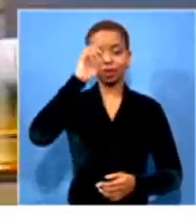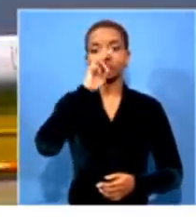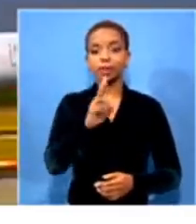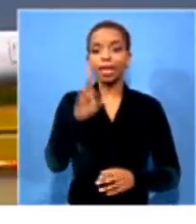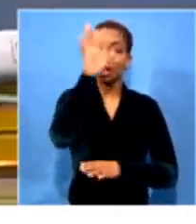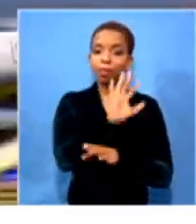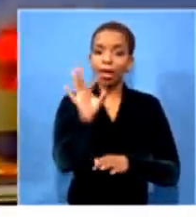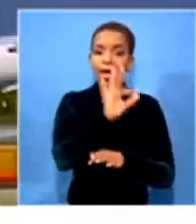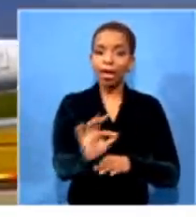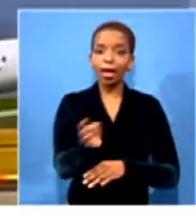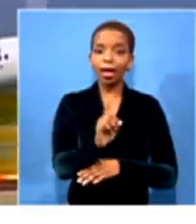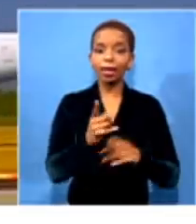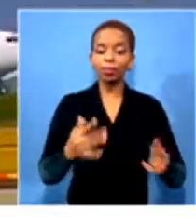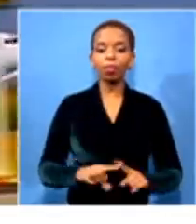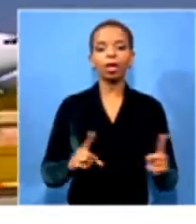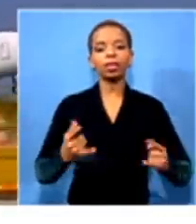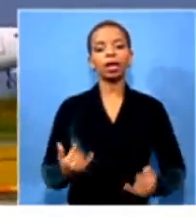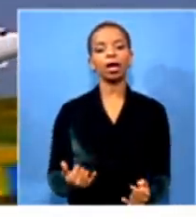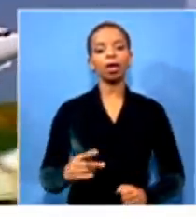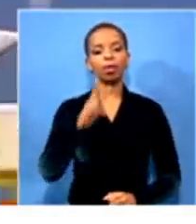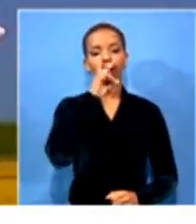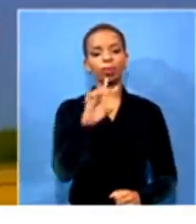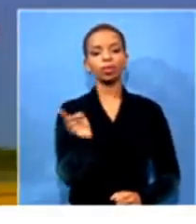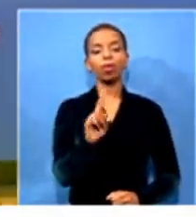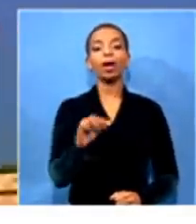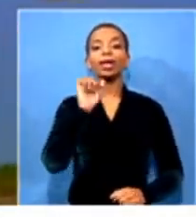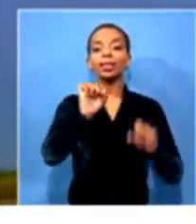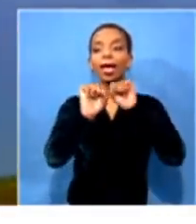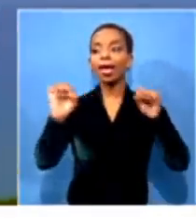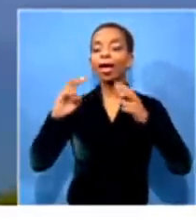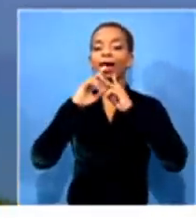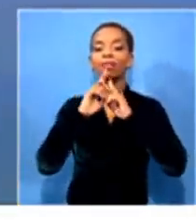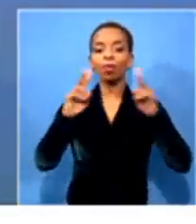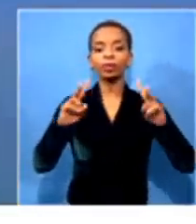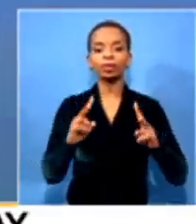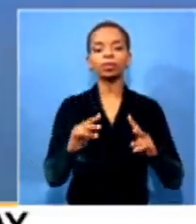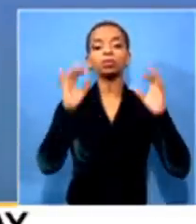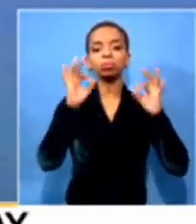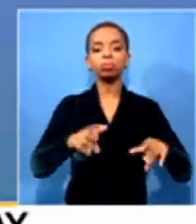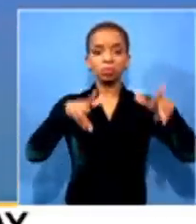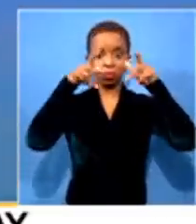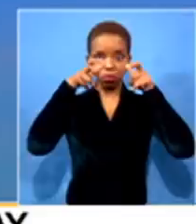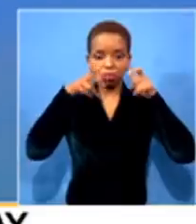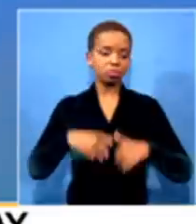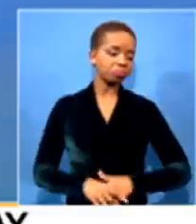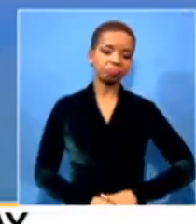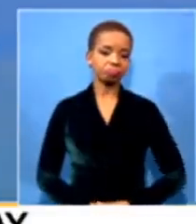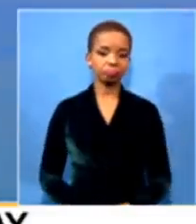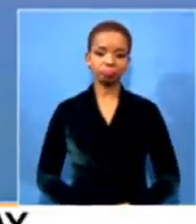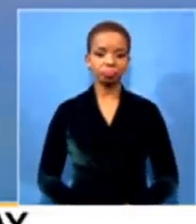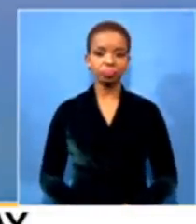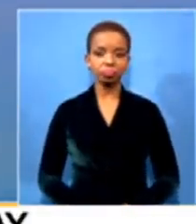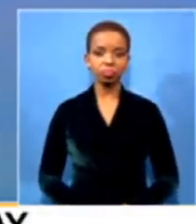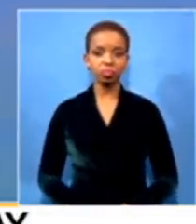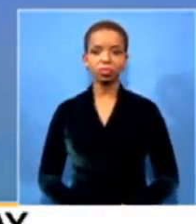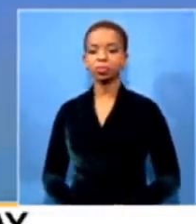appears that their voice is actually not as loud as the people who actually have got nothing to lose. So, a few questions from what